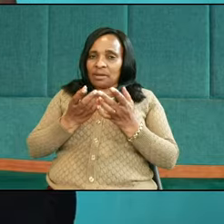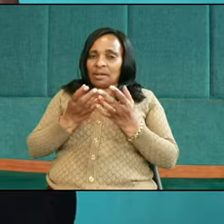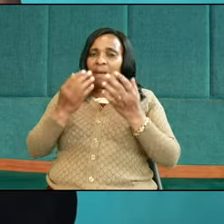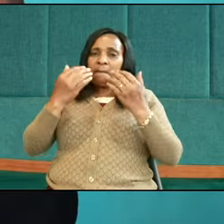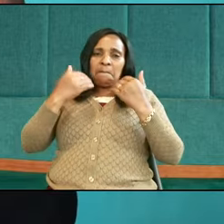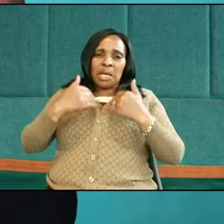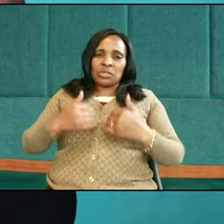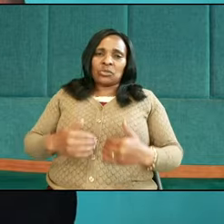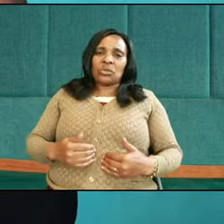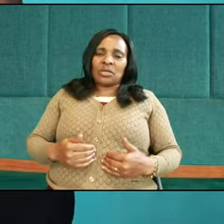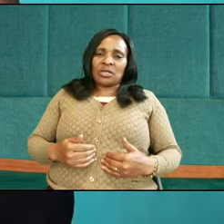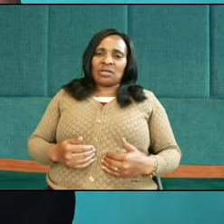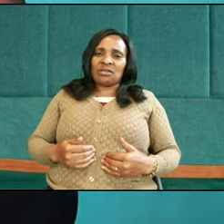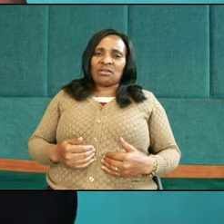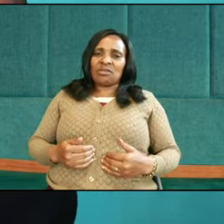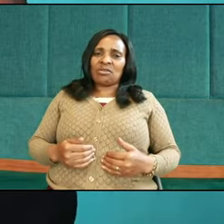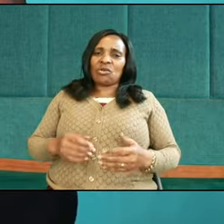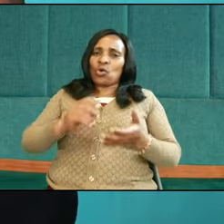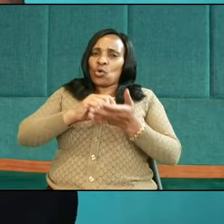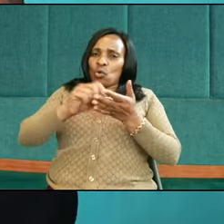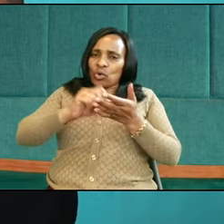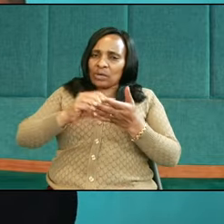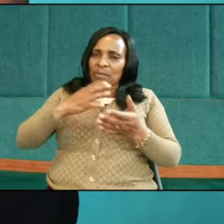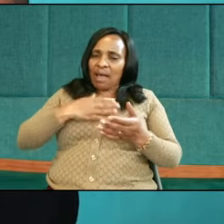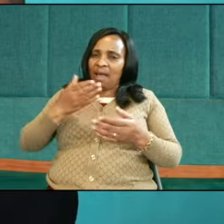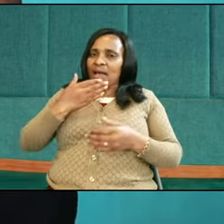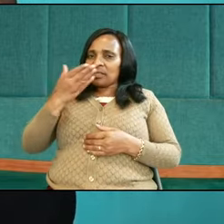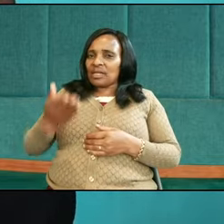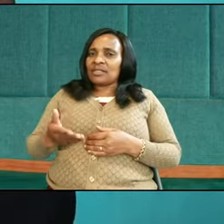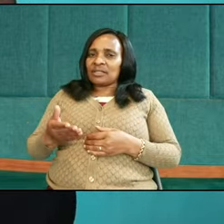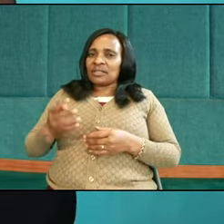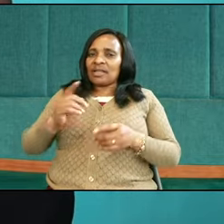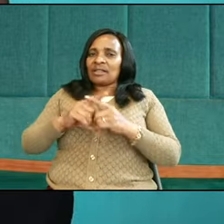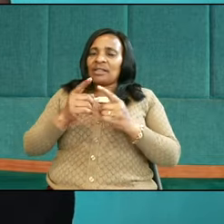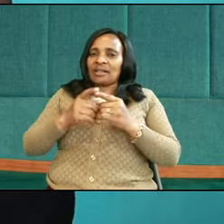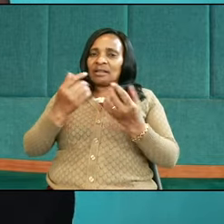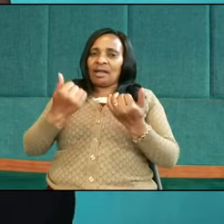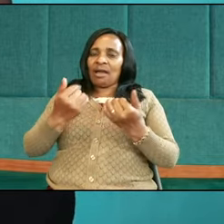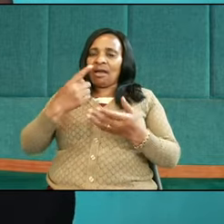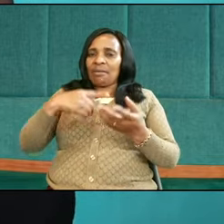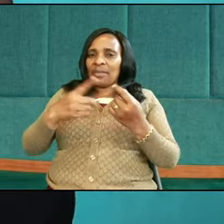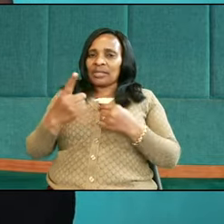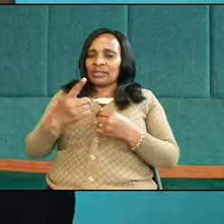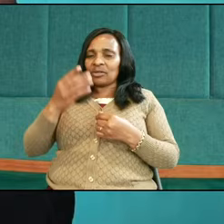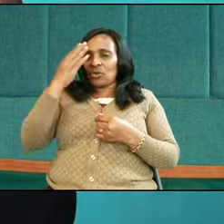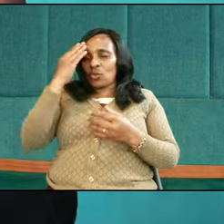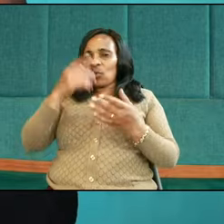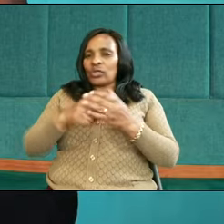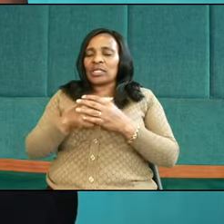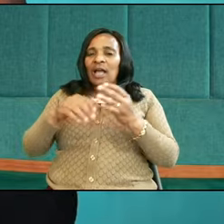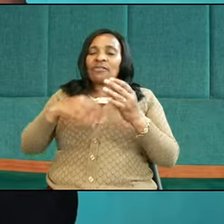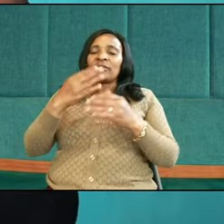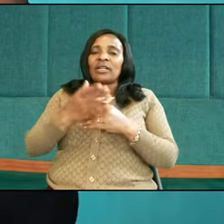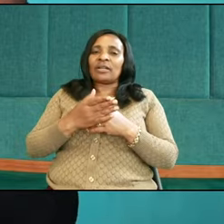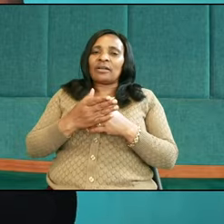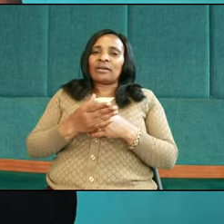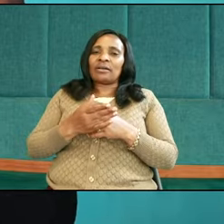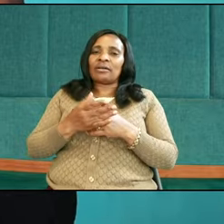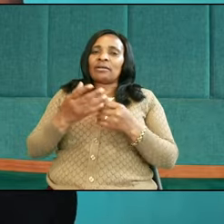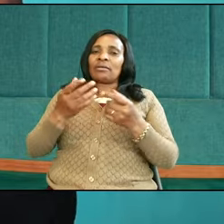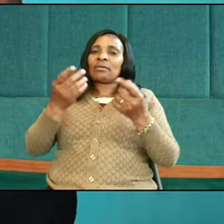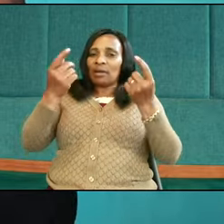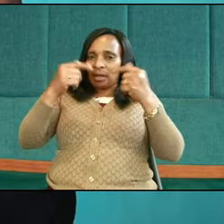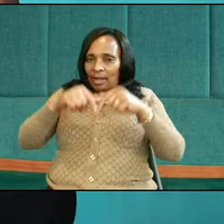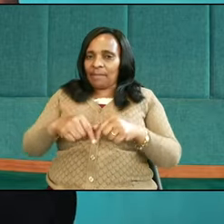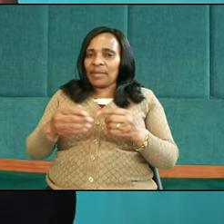person wrote my answers. Yeah. Then they flank, I passed. By the way, you know, guy, afterward, when the test results come, I